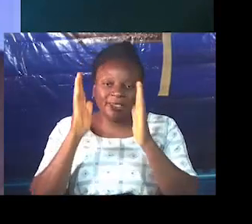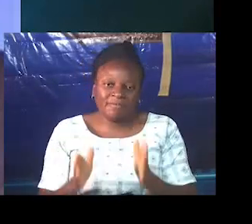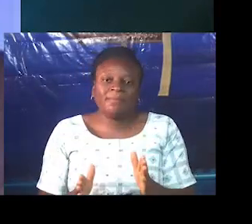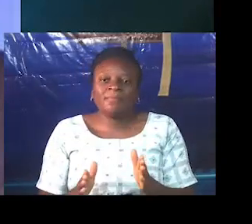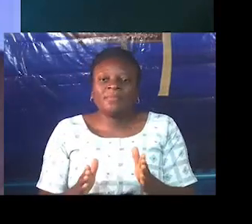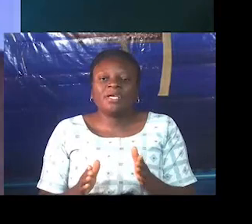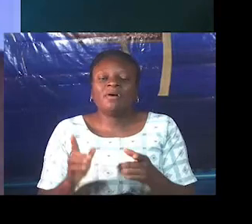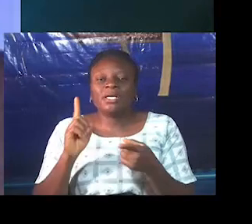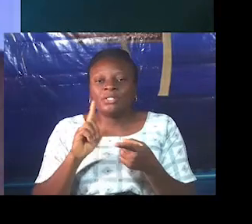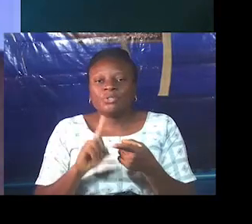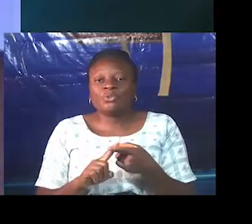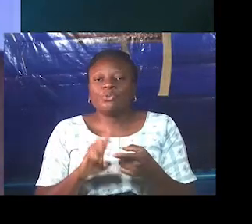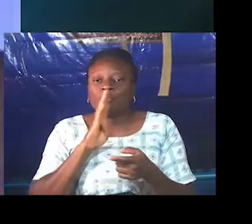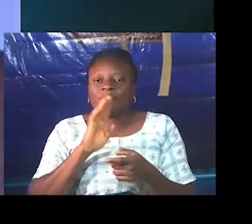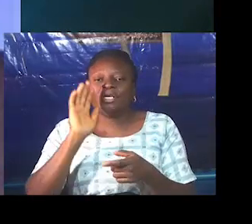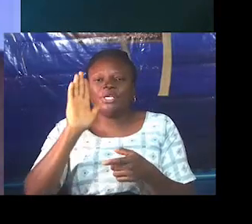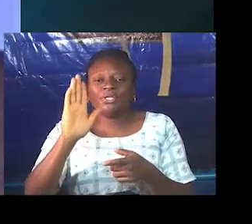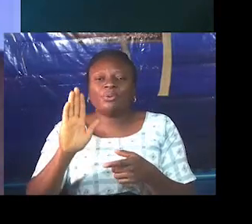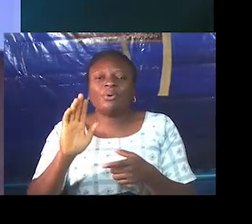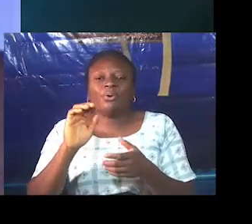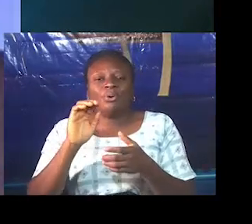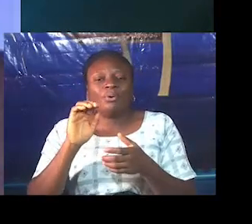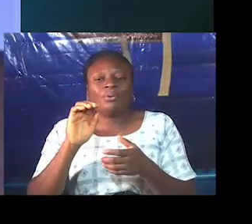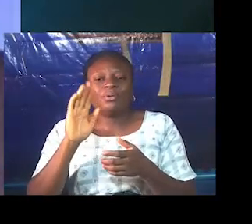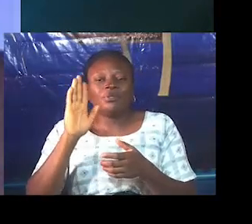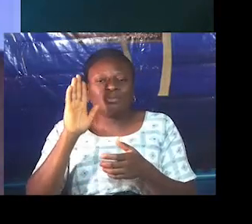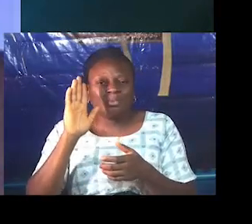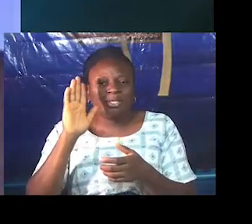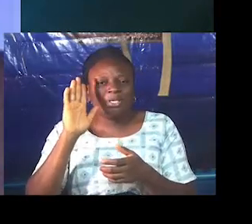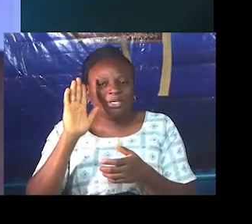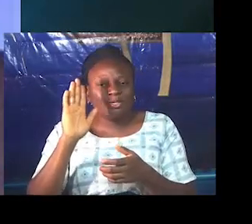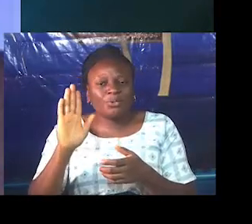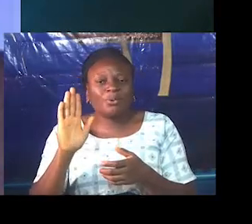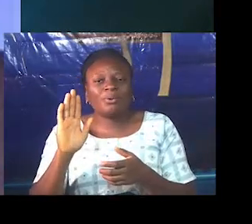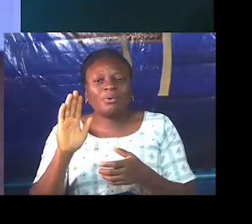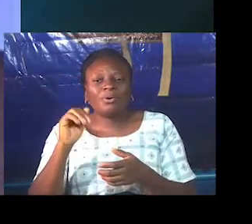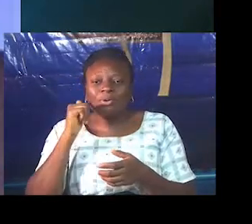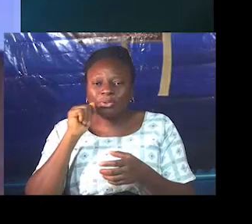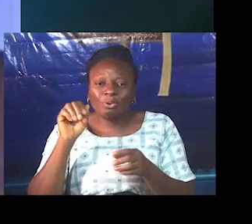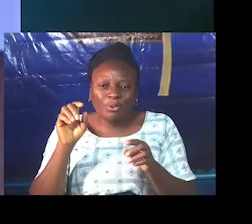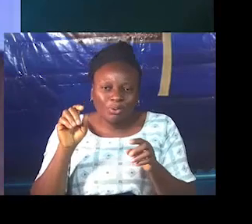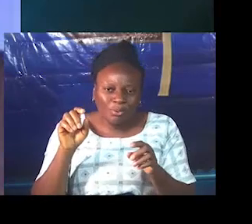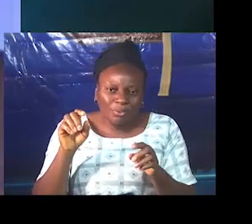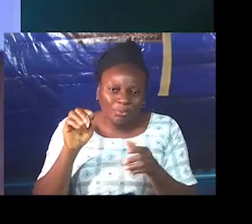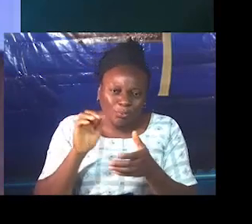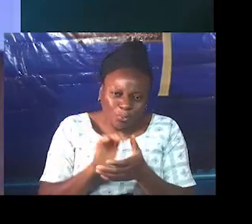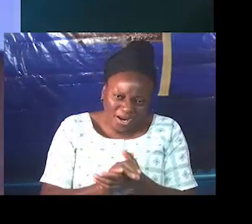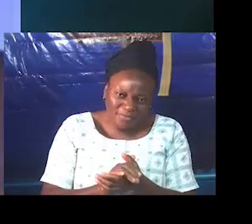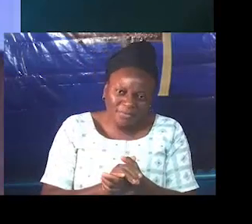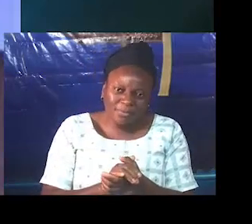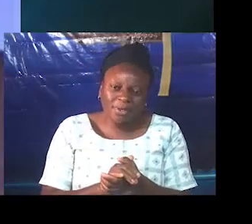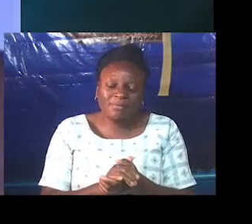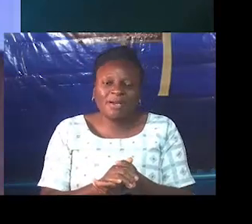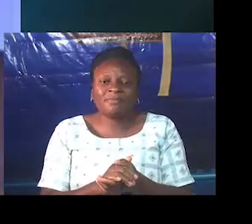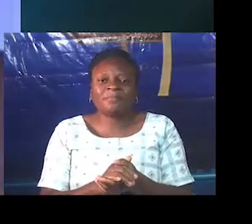with unrighteousness. It's not possible. It's not possible. It means then that in your relationship, you